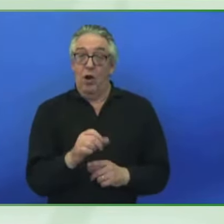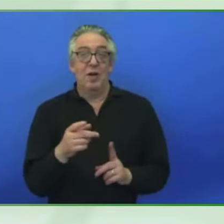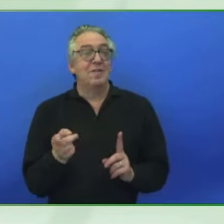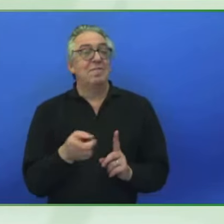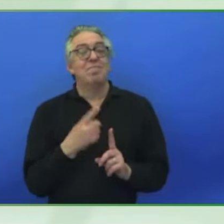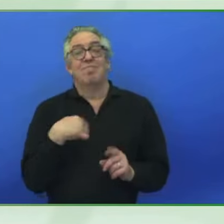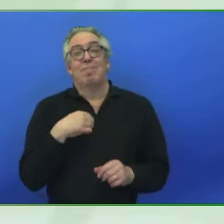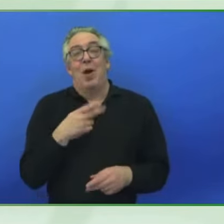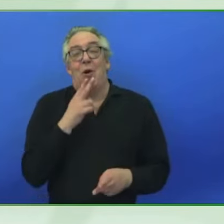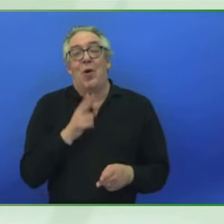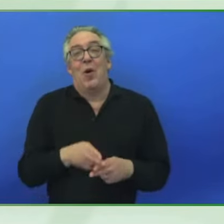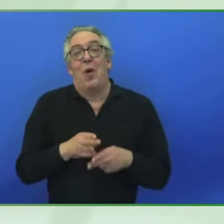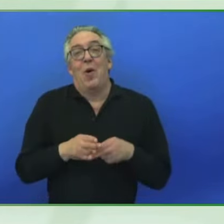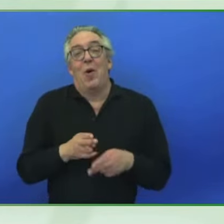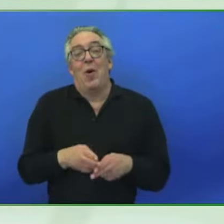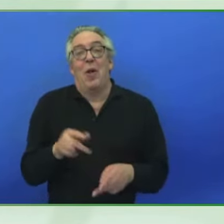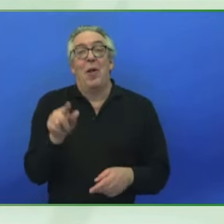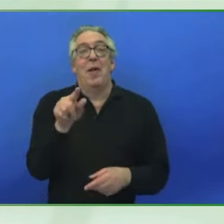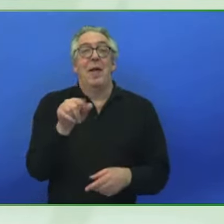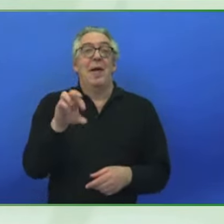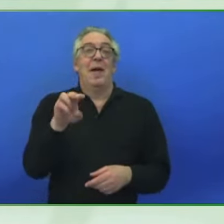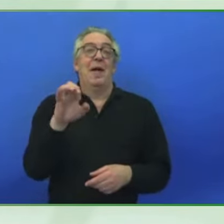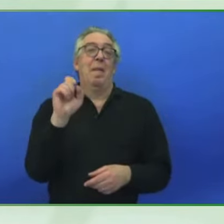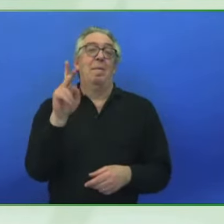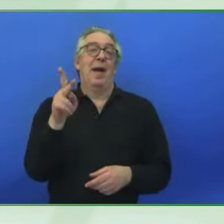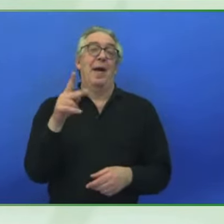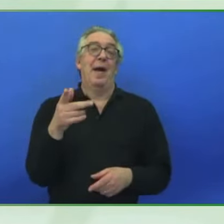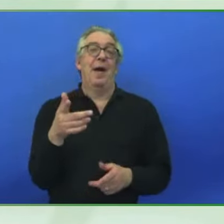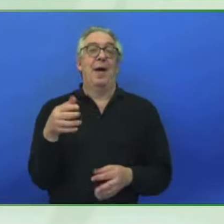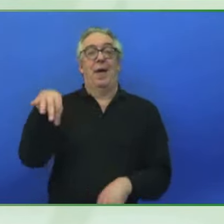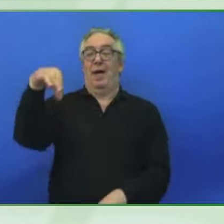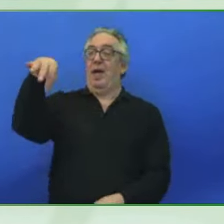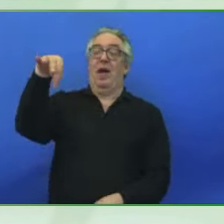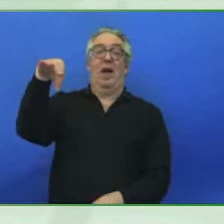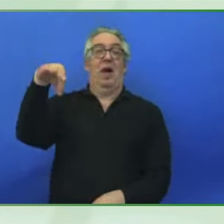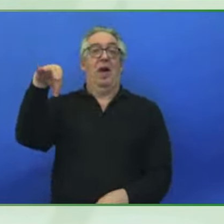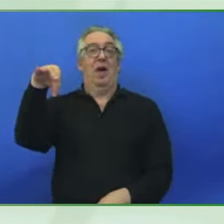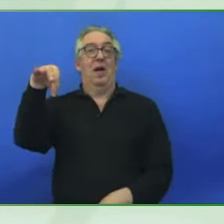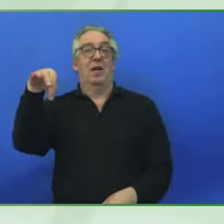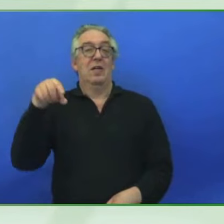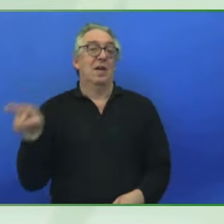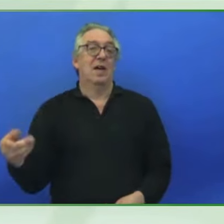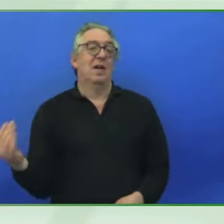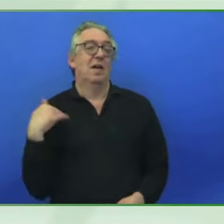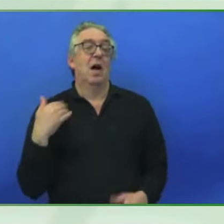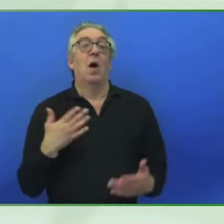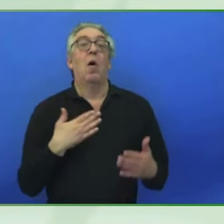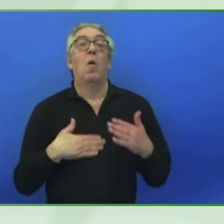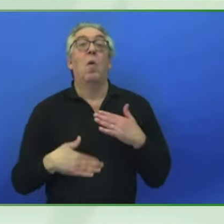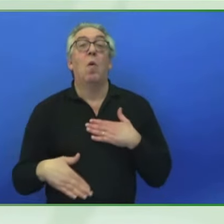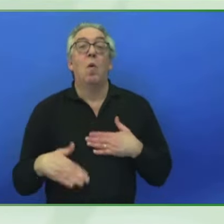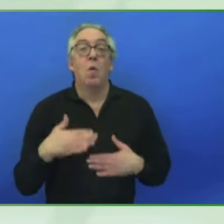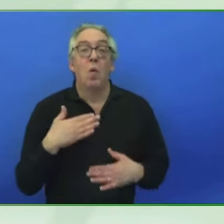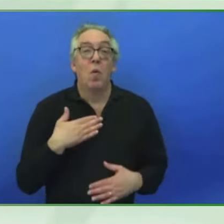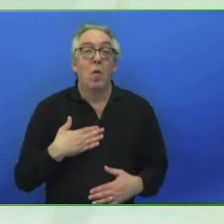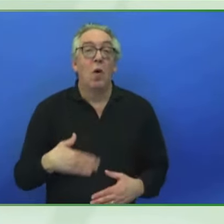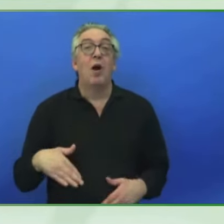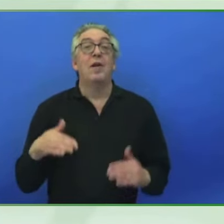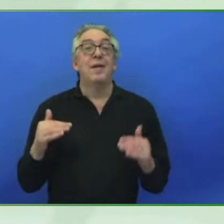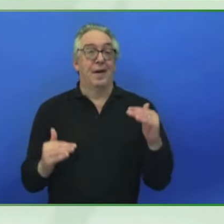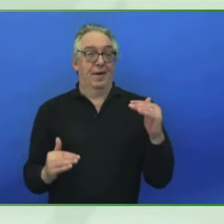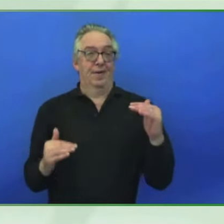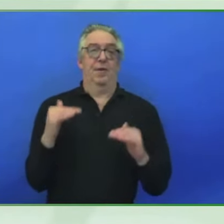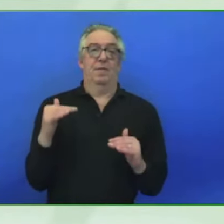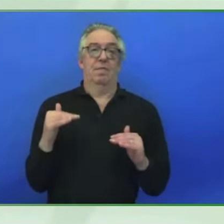gimmick. It's not a gimmick, but it's the feature request that would level the playing field for people with